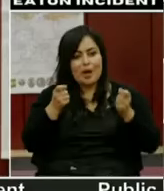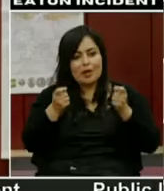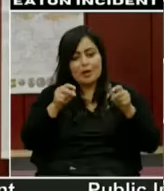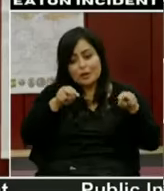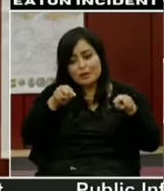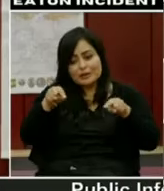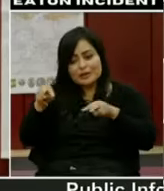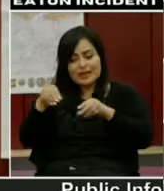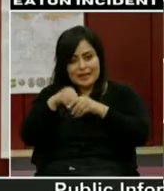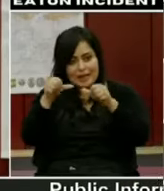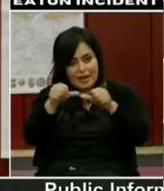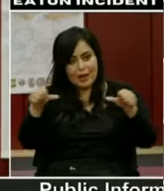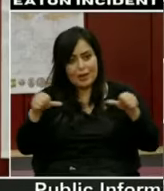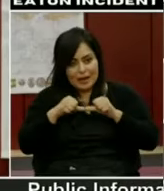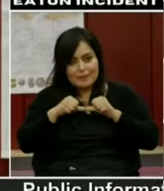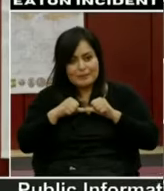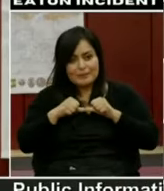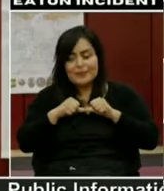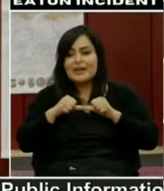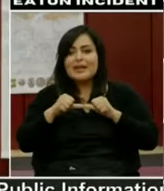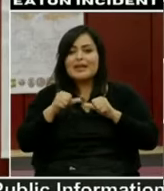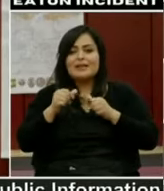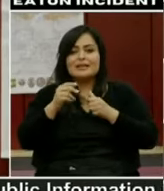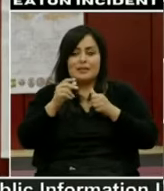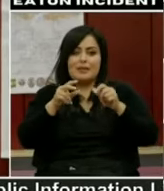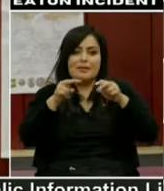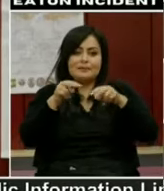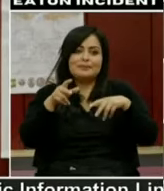available in the area right now, you can see them at